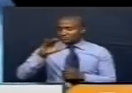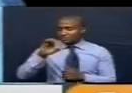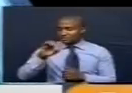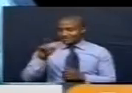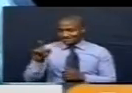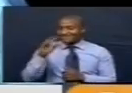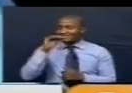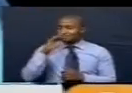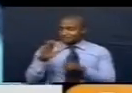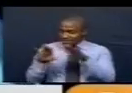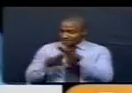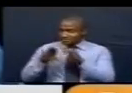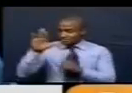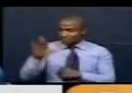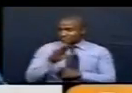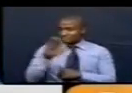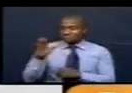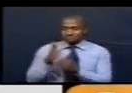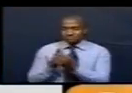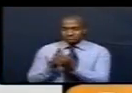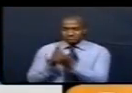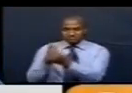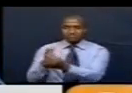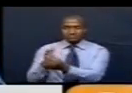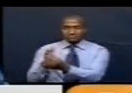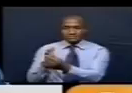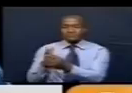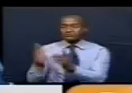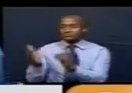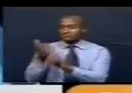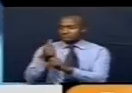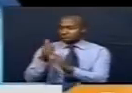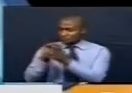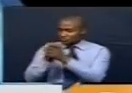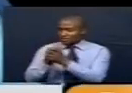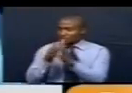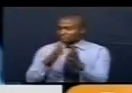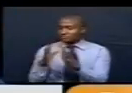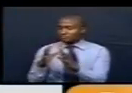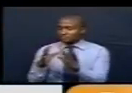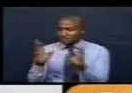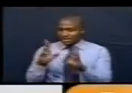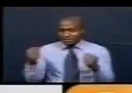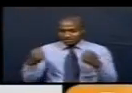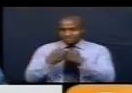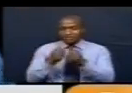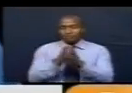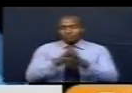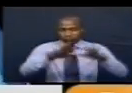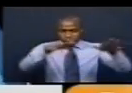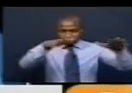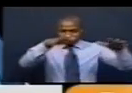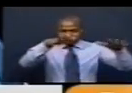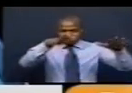Assembly, taking a lead in the race to clean the Jubilee Party ticket, to square it out with Chama cha Mashinani leader and